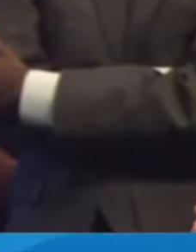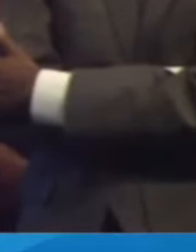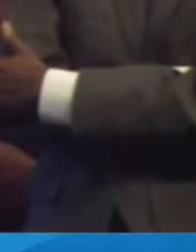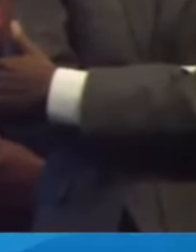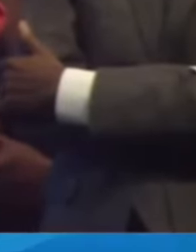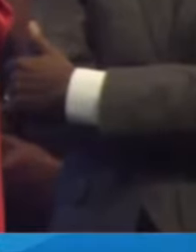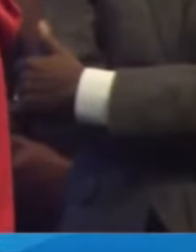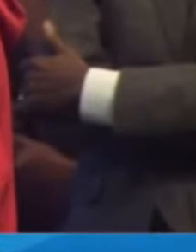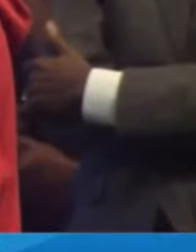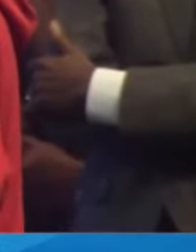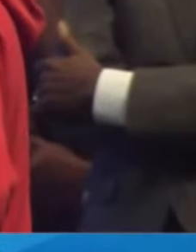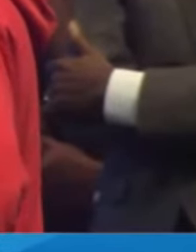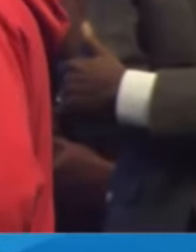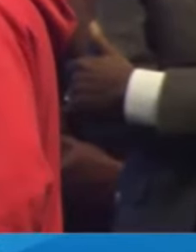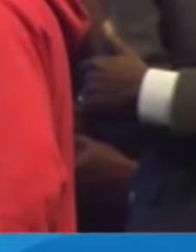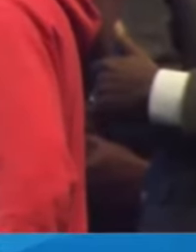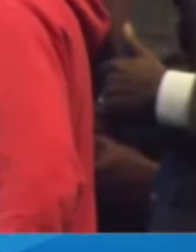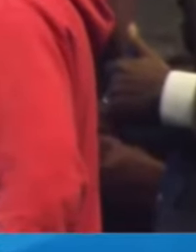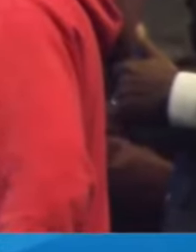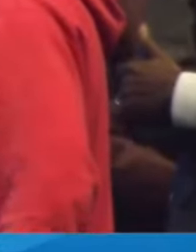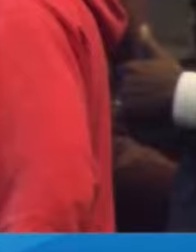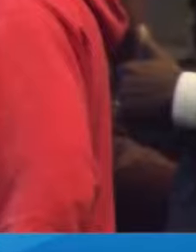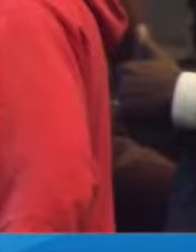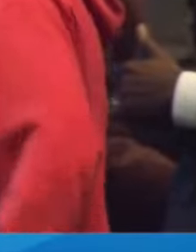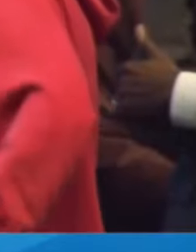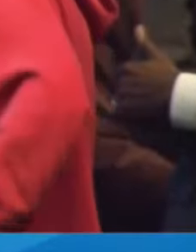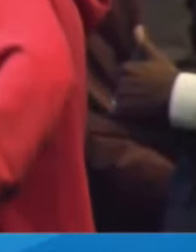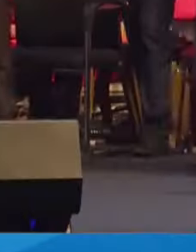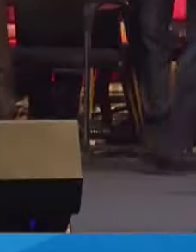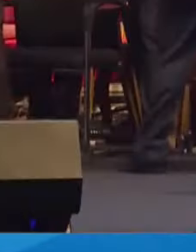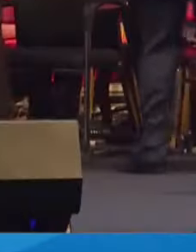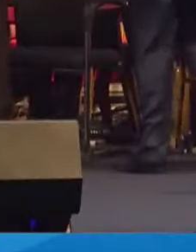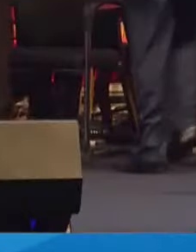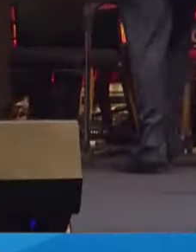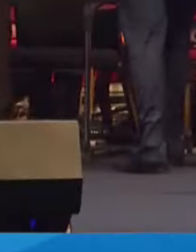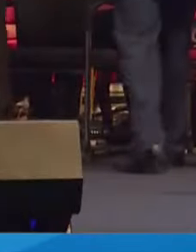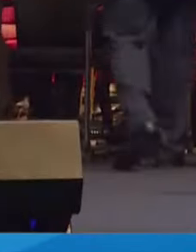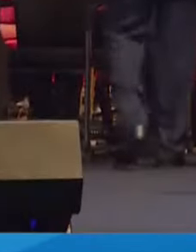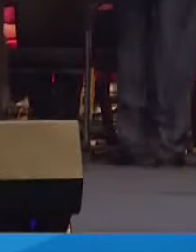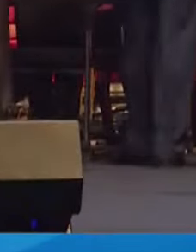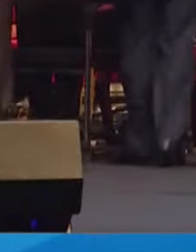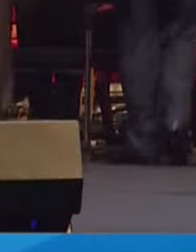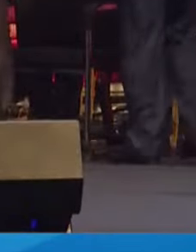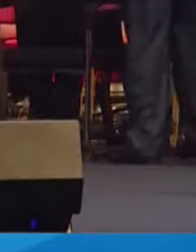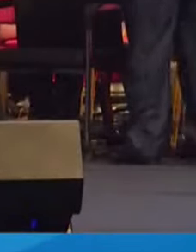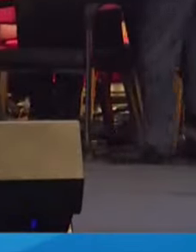now I'm breathing I'm now Brea in